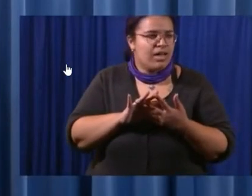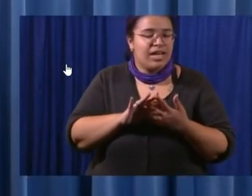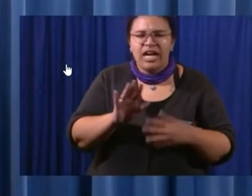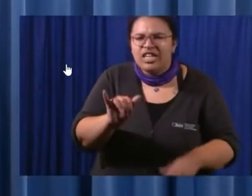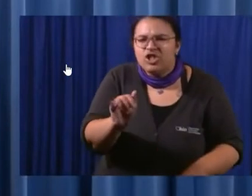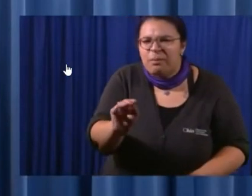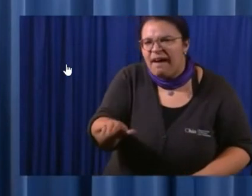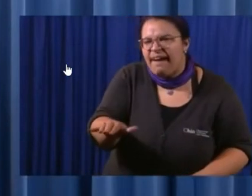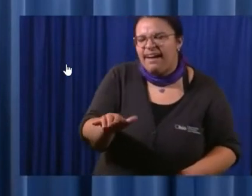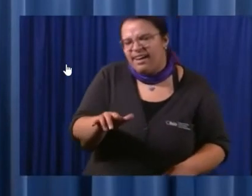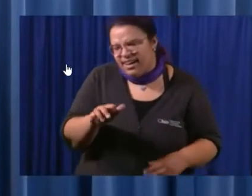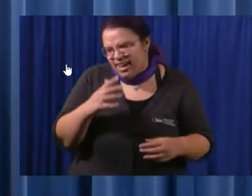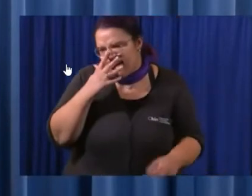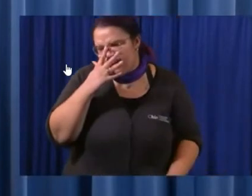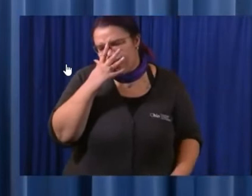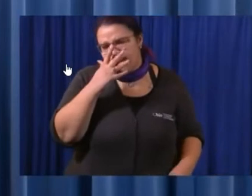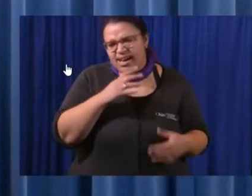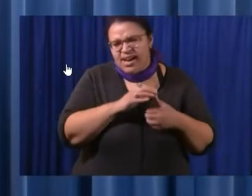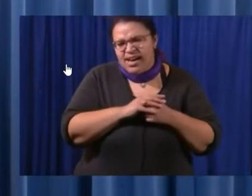Jim, I